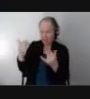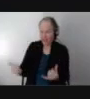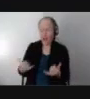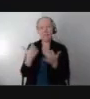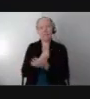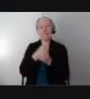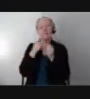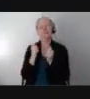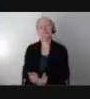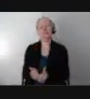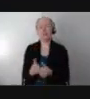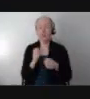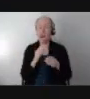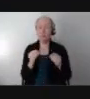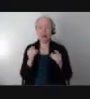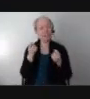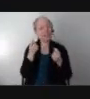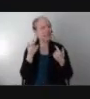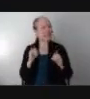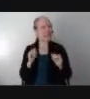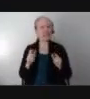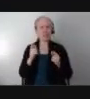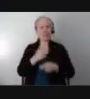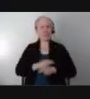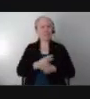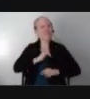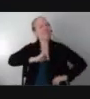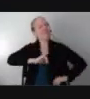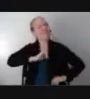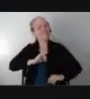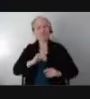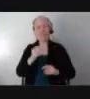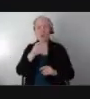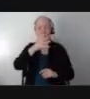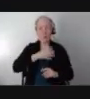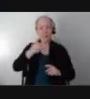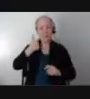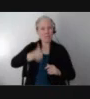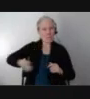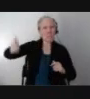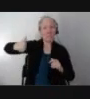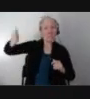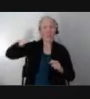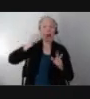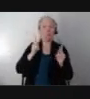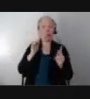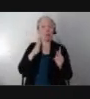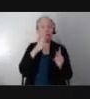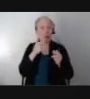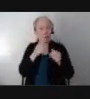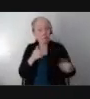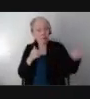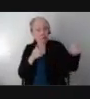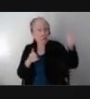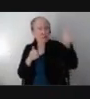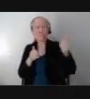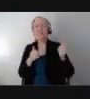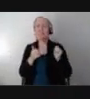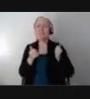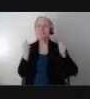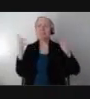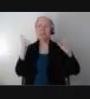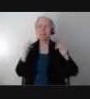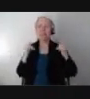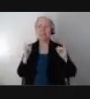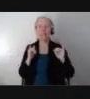discomfort with women in senior leadership positions are still a factor in human spaceflight. I see that more at headquarters, where leadership tasks are